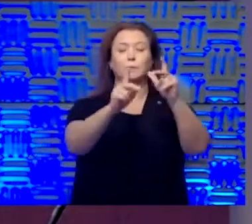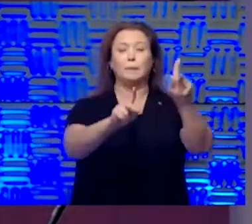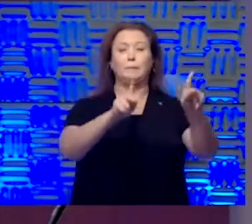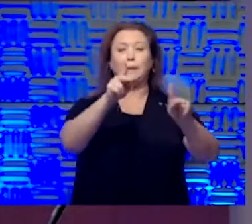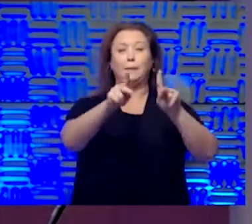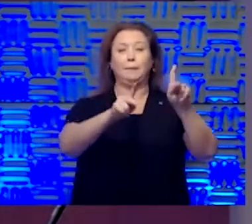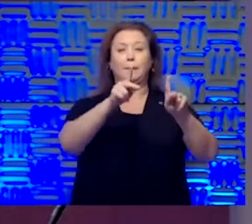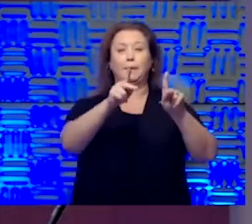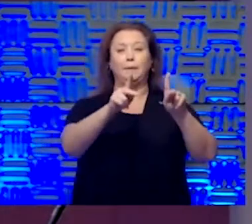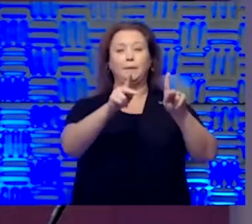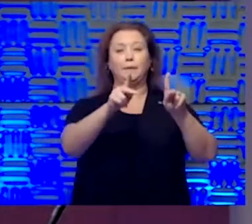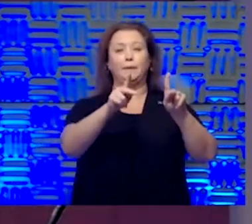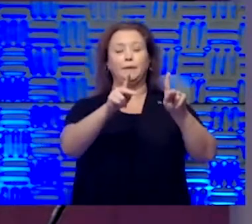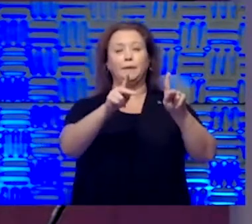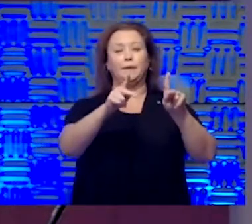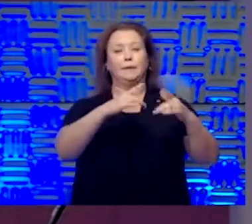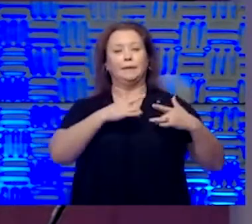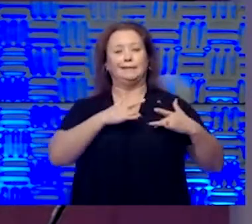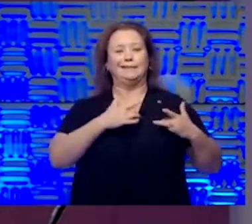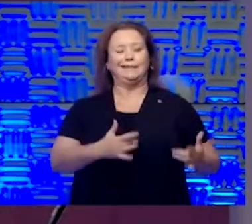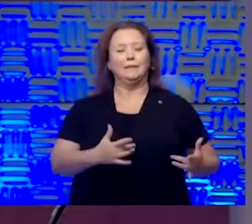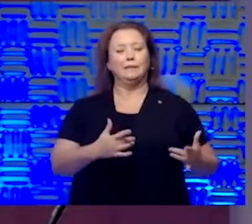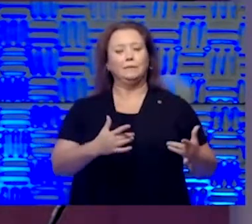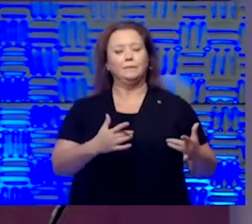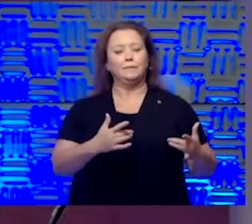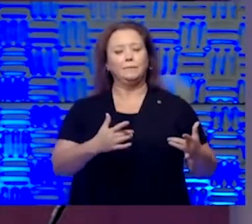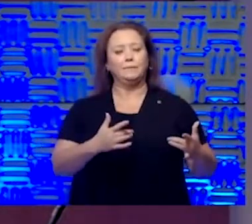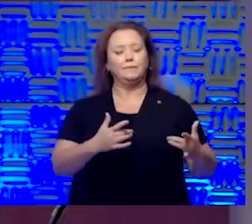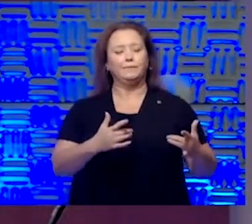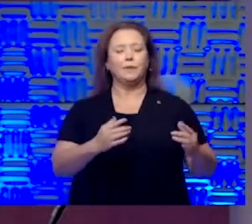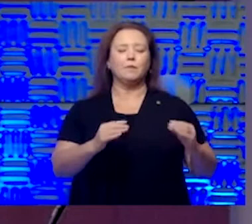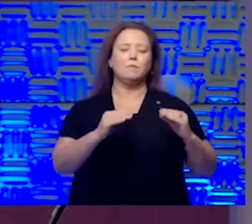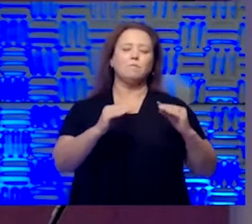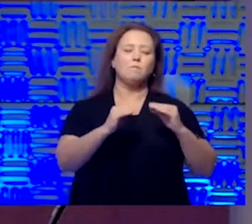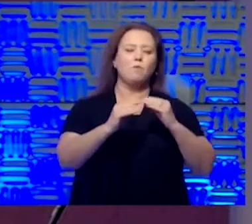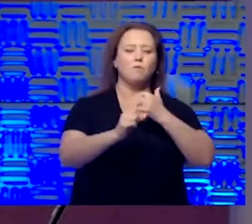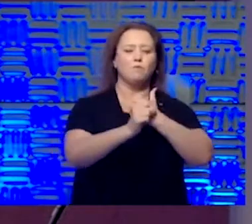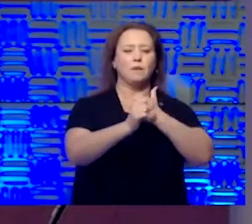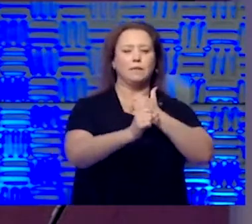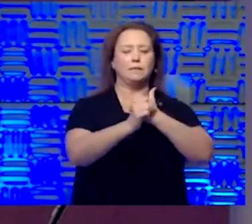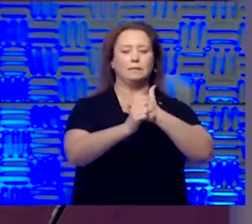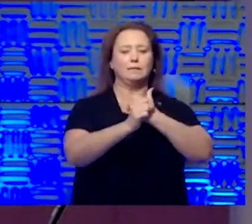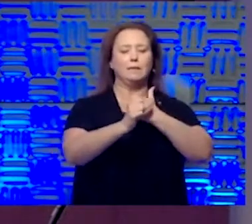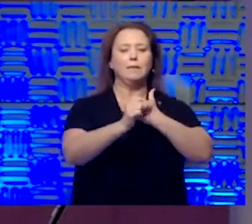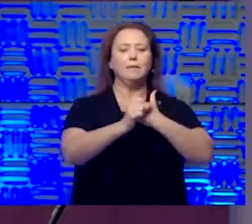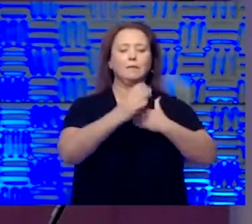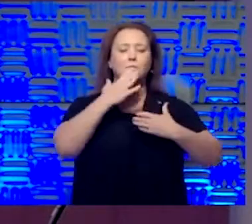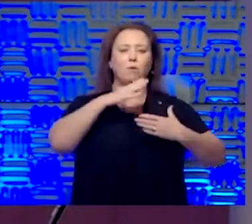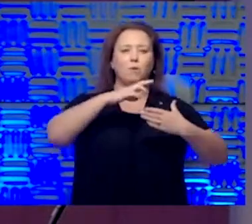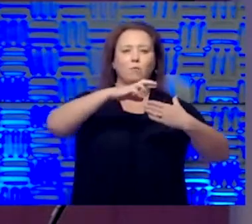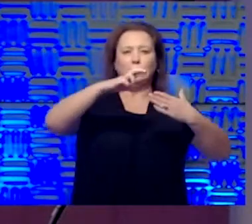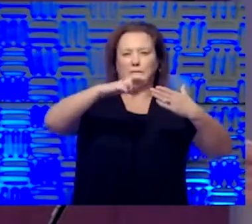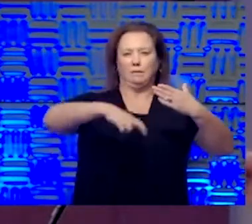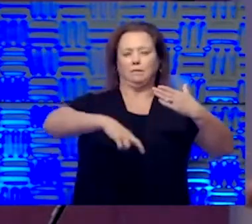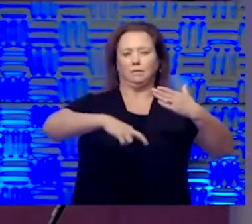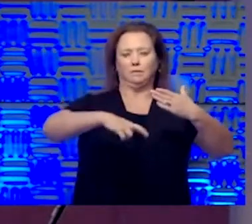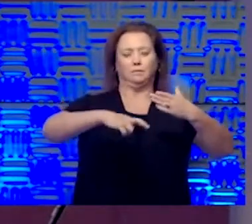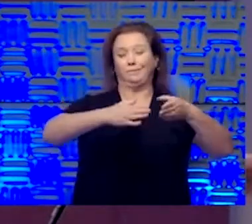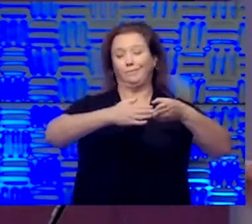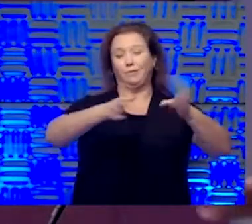who tend to have or be more at risk and have poor outcomes across just